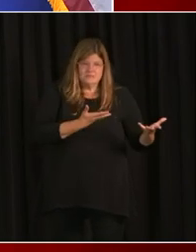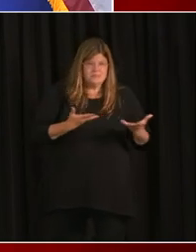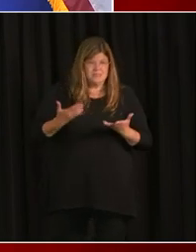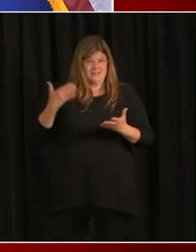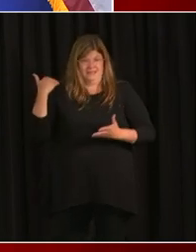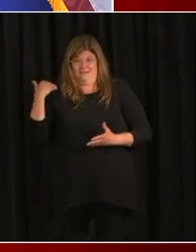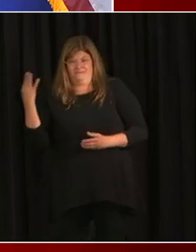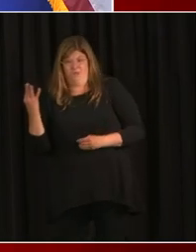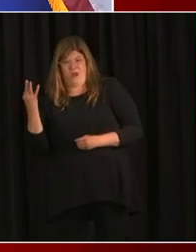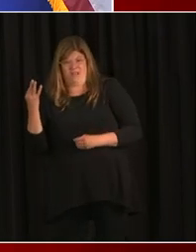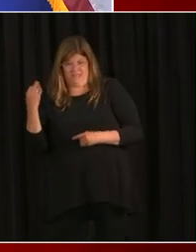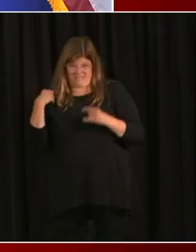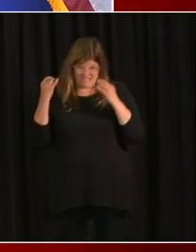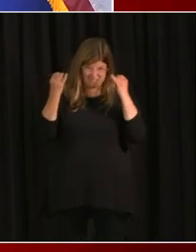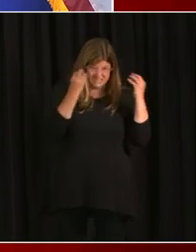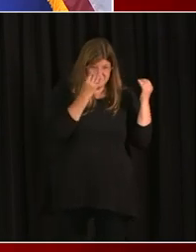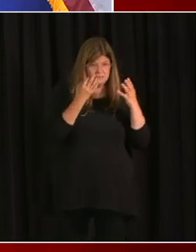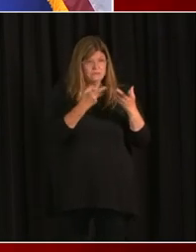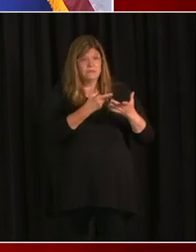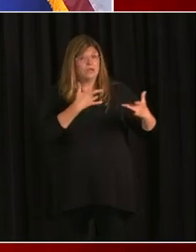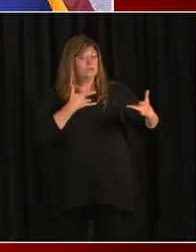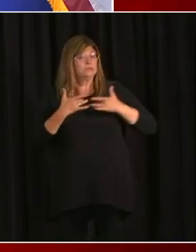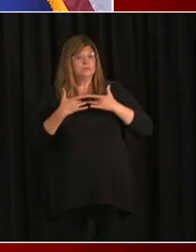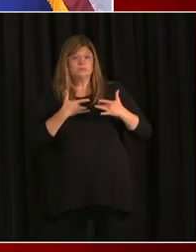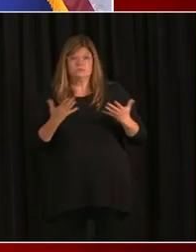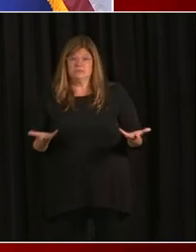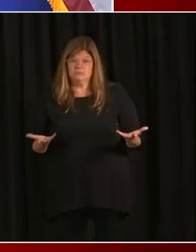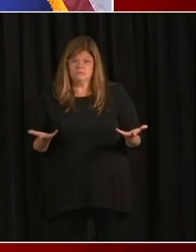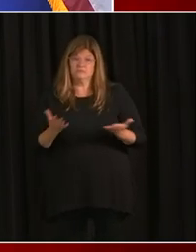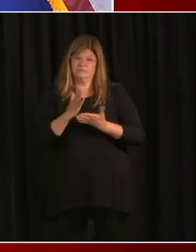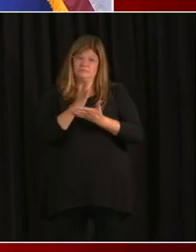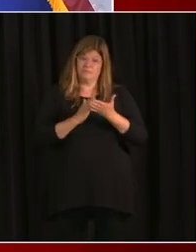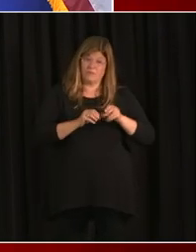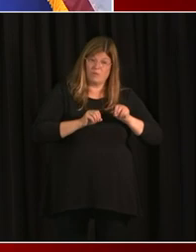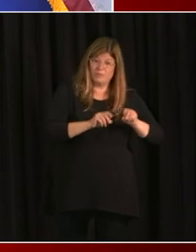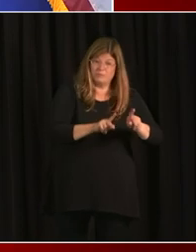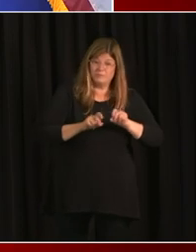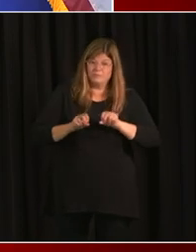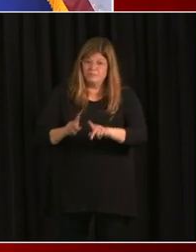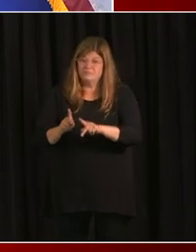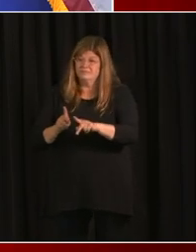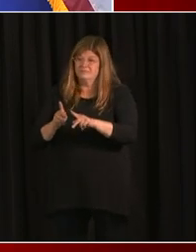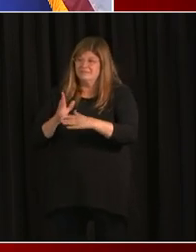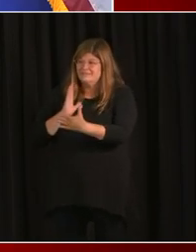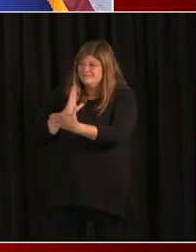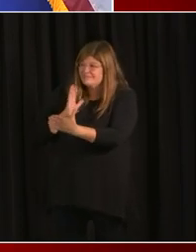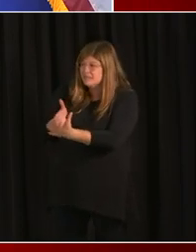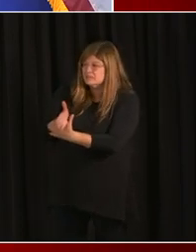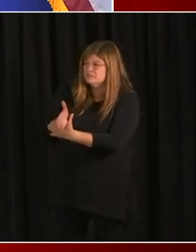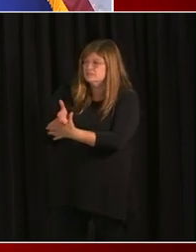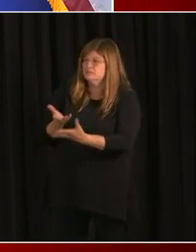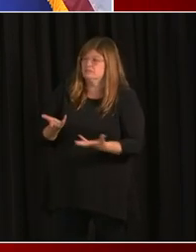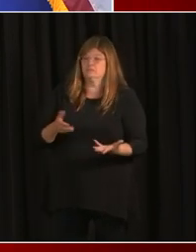that gave us concern, and where there may be some opportunities for intervention.